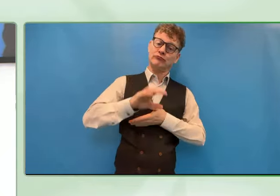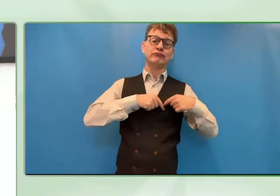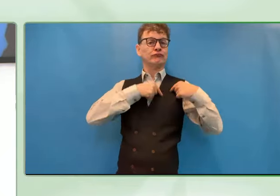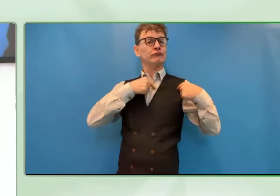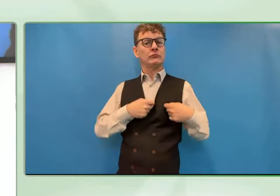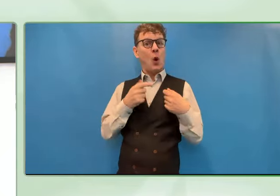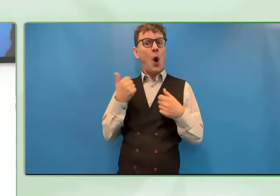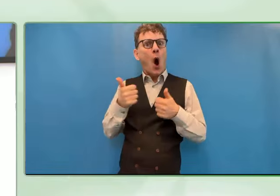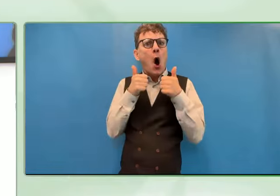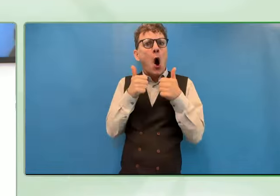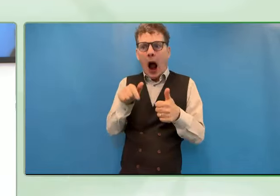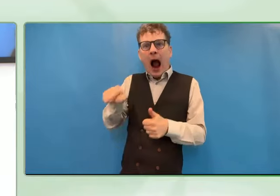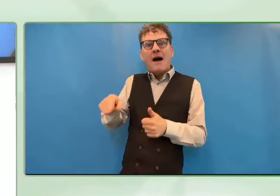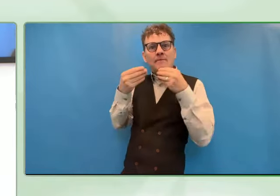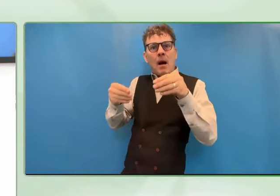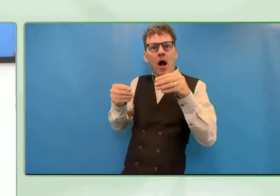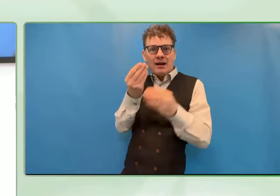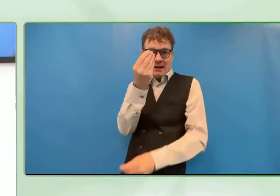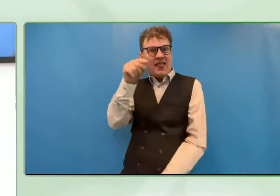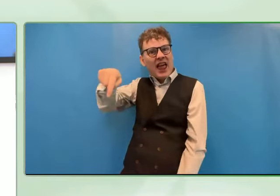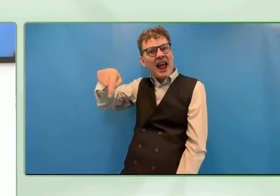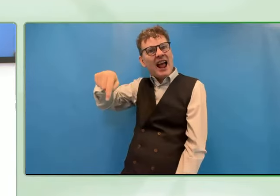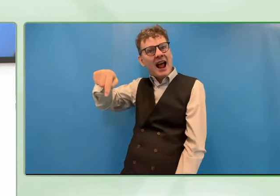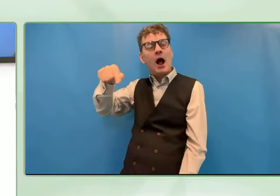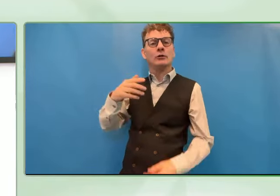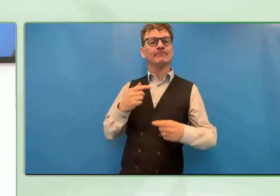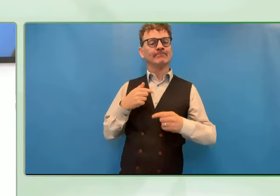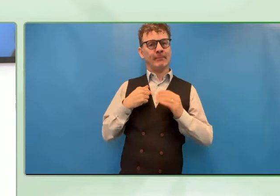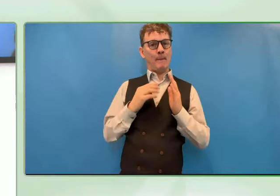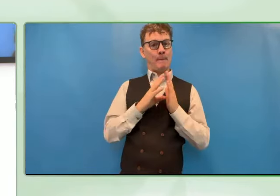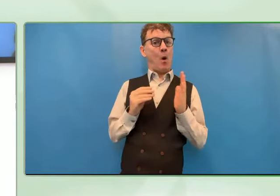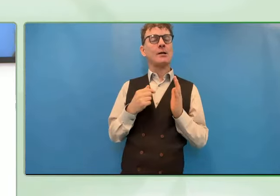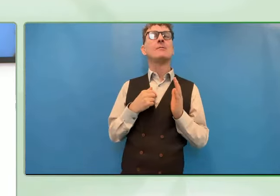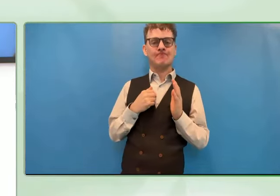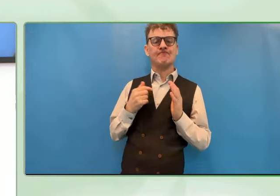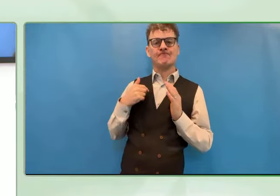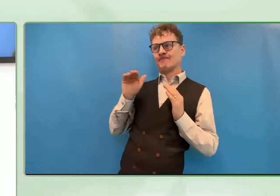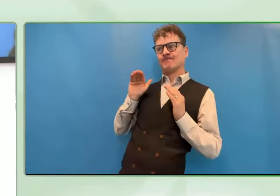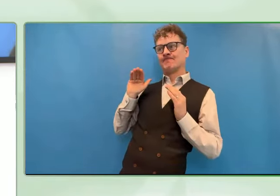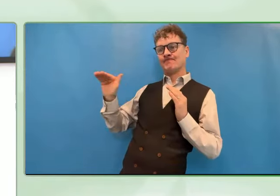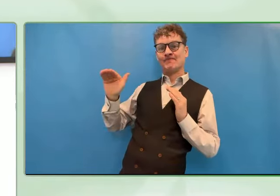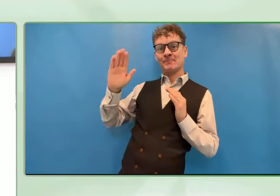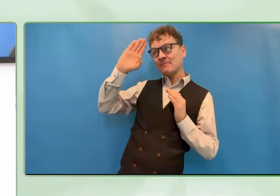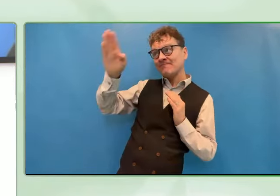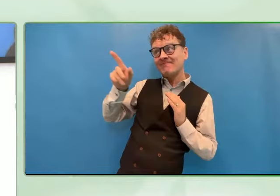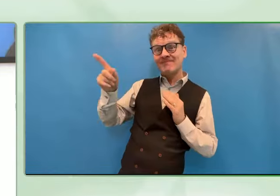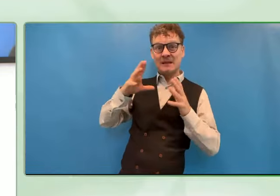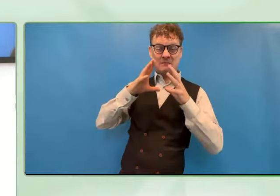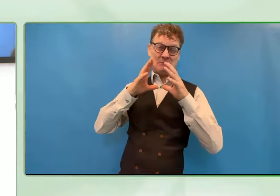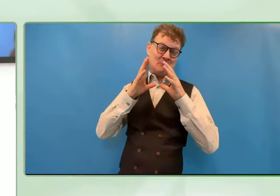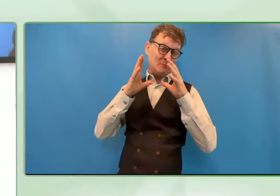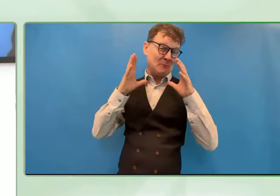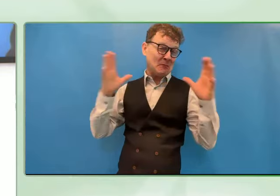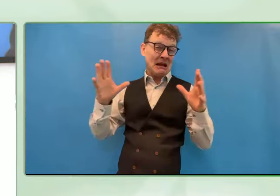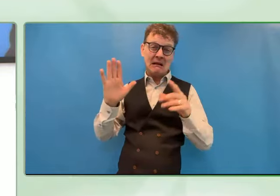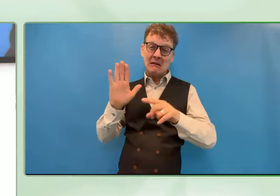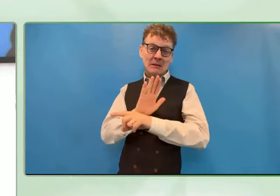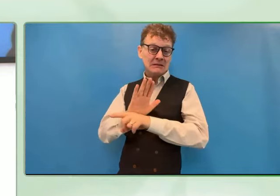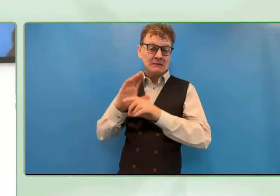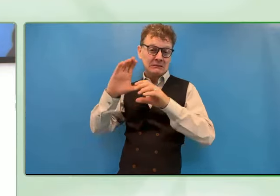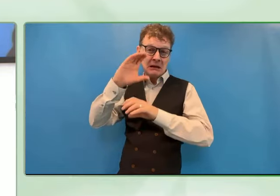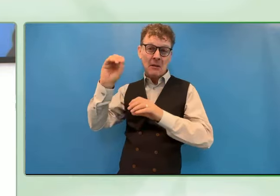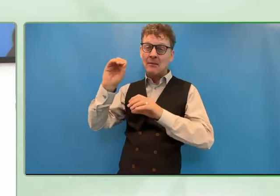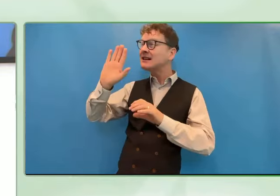built was that we went to the corporates saying, hey, corporate, we put this money in us. We